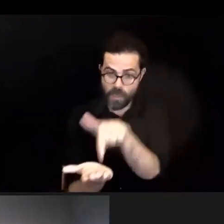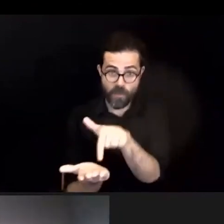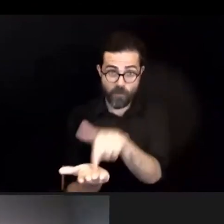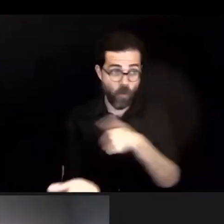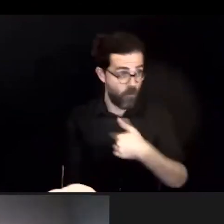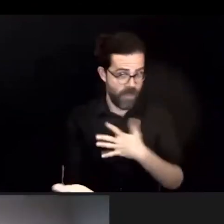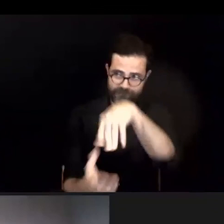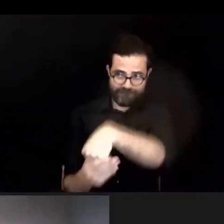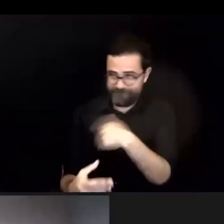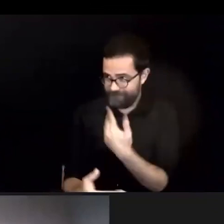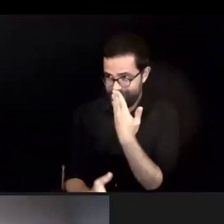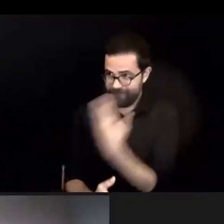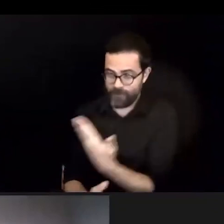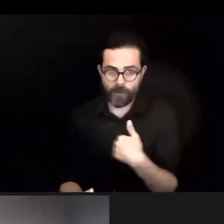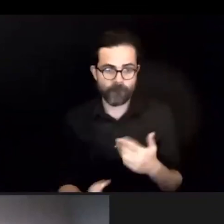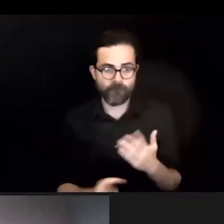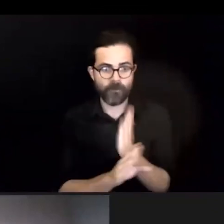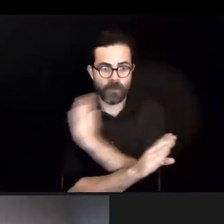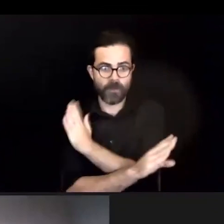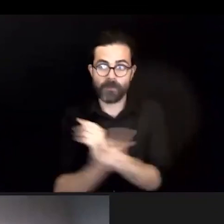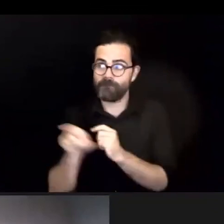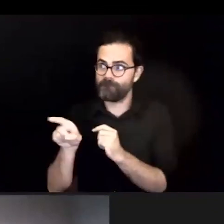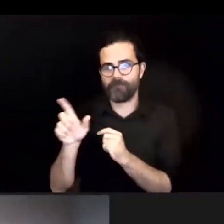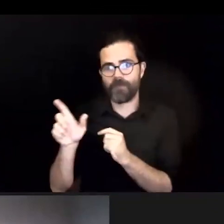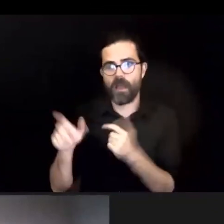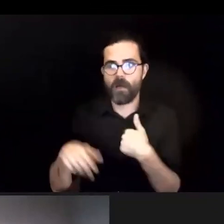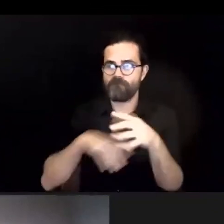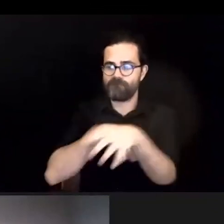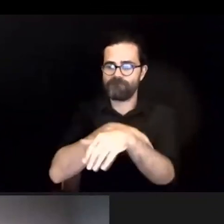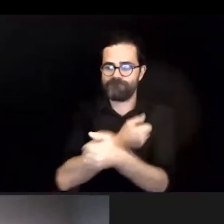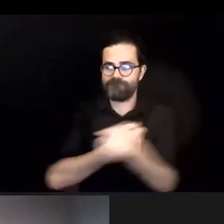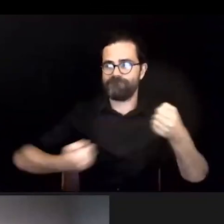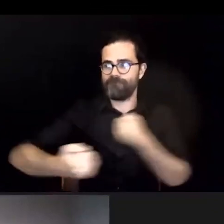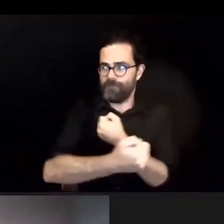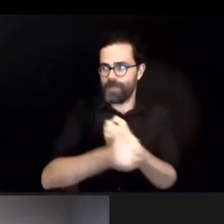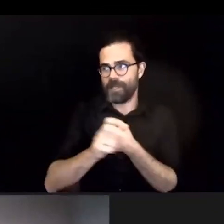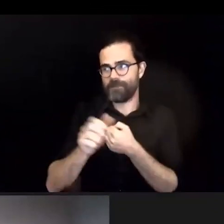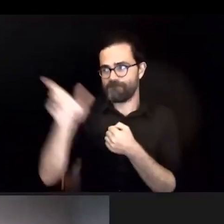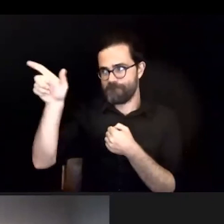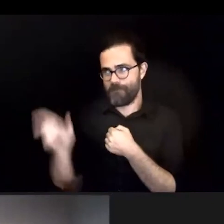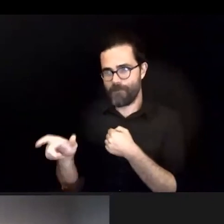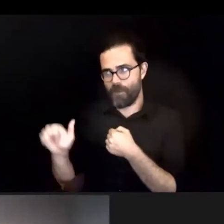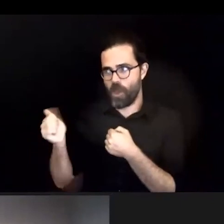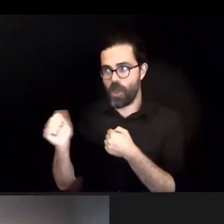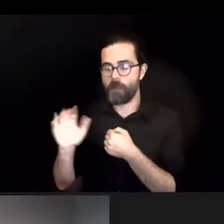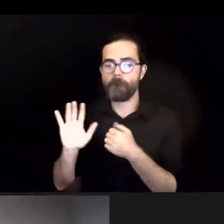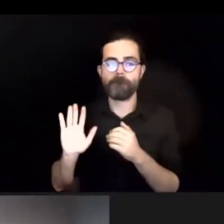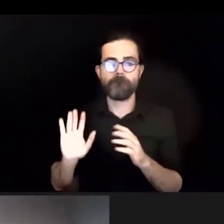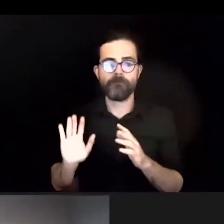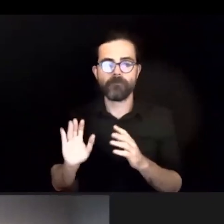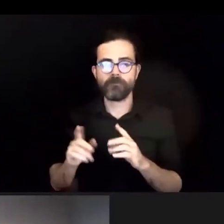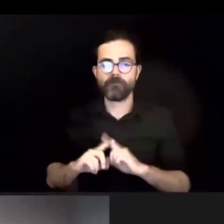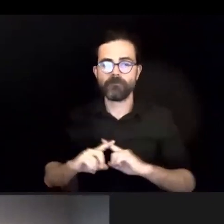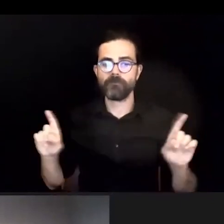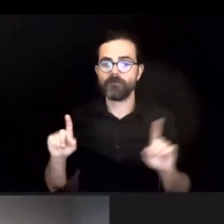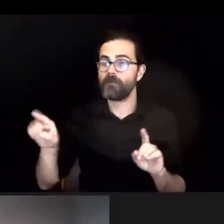to be here today at this schedule, but please send us all your questions and further questions from the